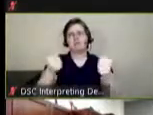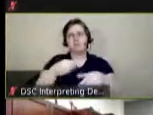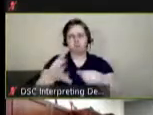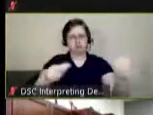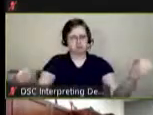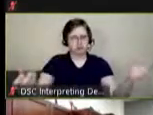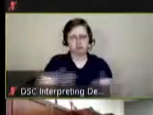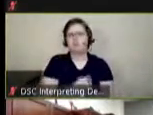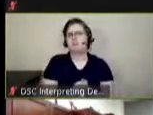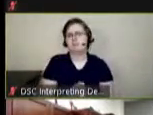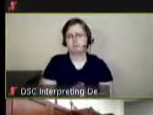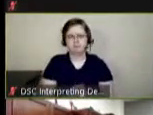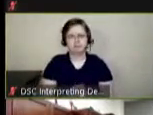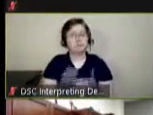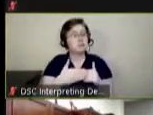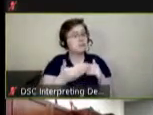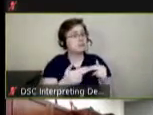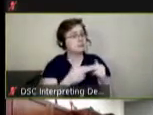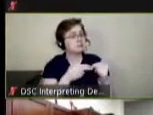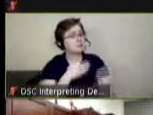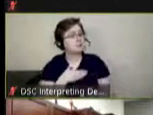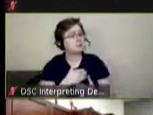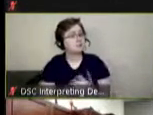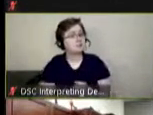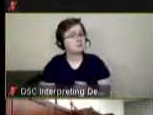slide, Shannon.